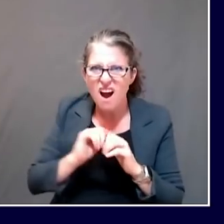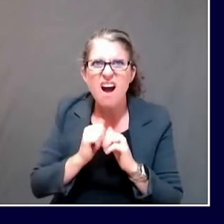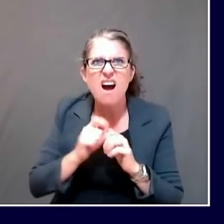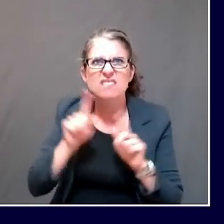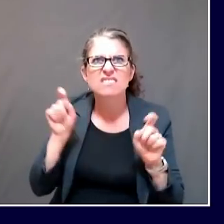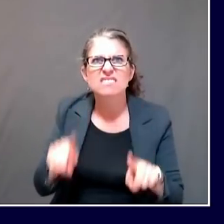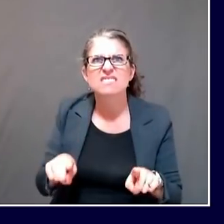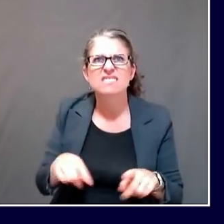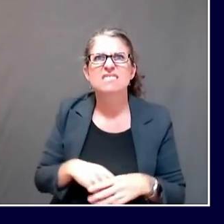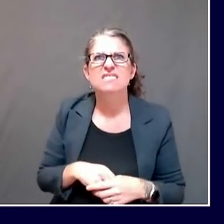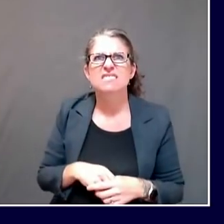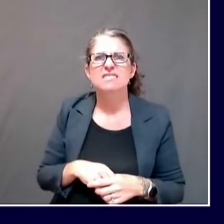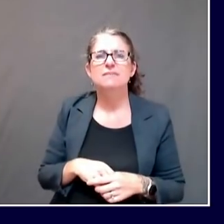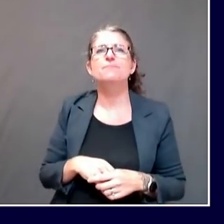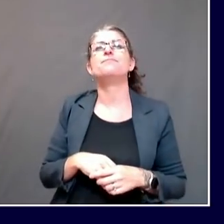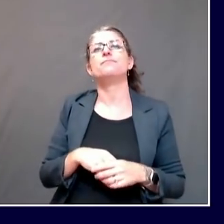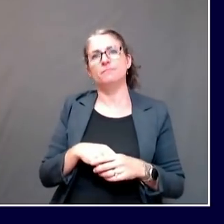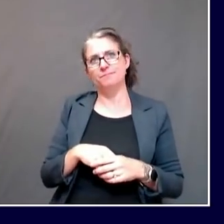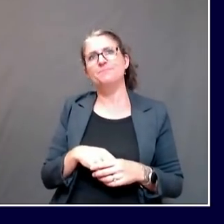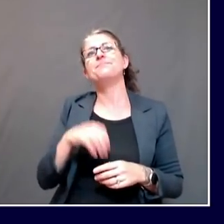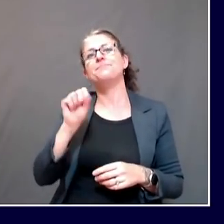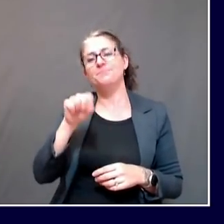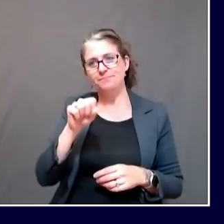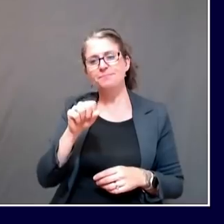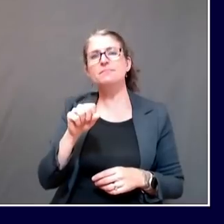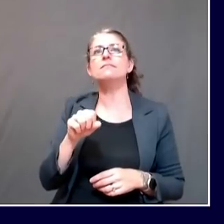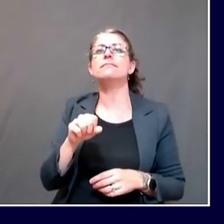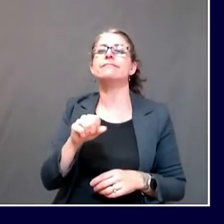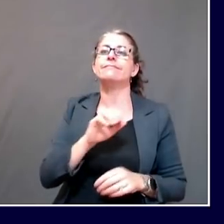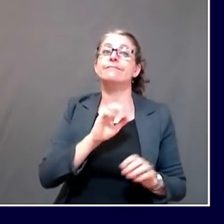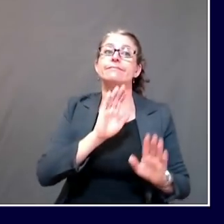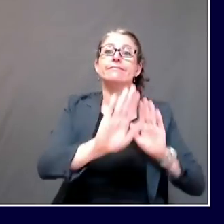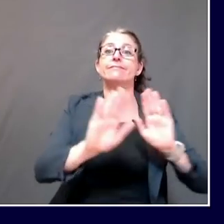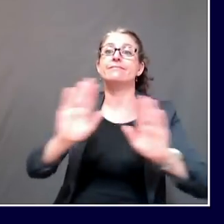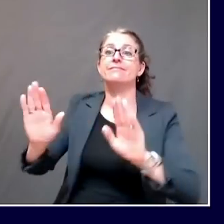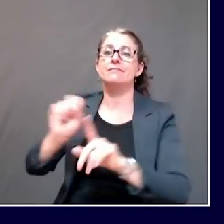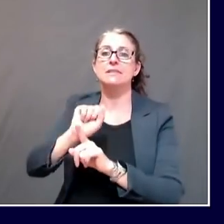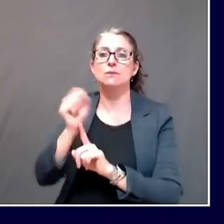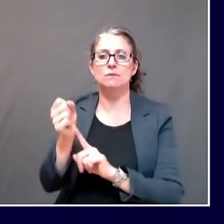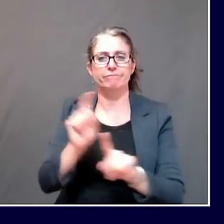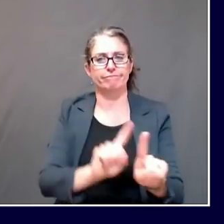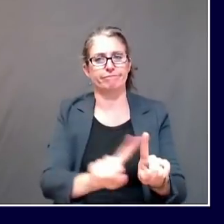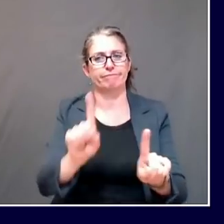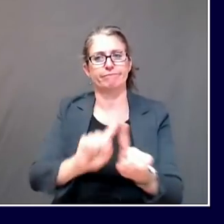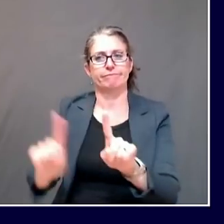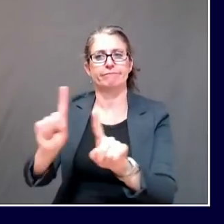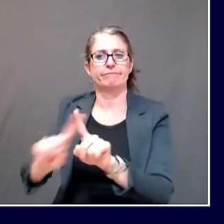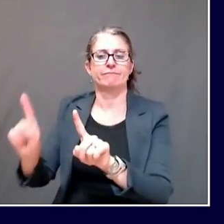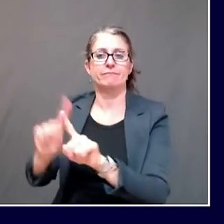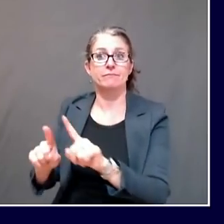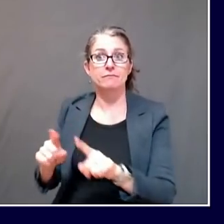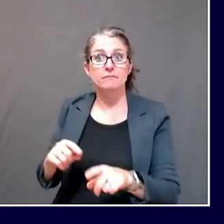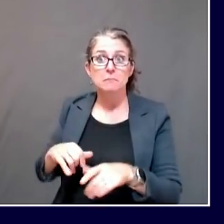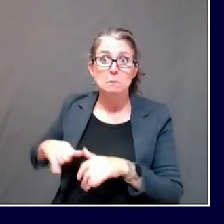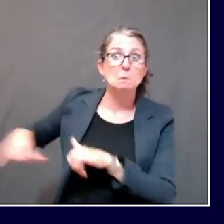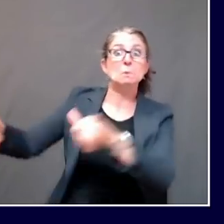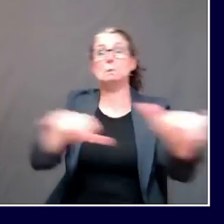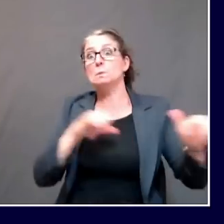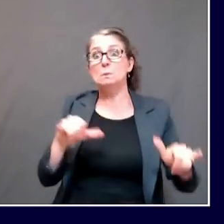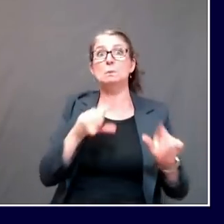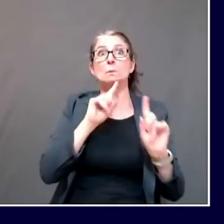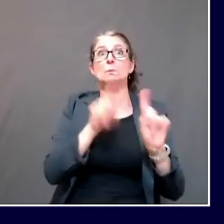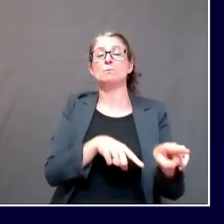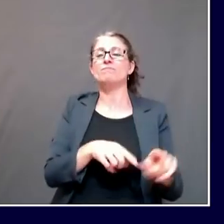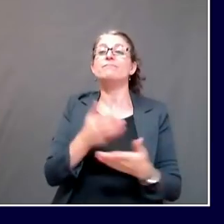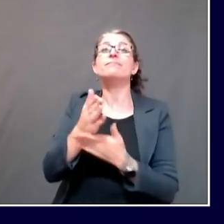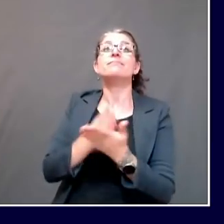is highly, highly fact specific and fact intensive, where this individual may be going, to what state, what their requirements are,